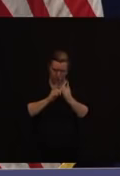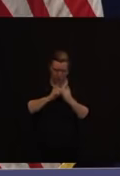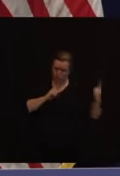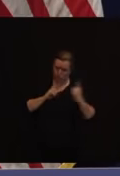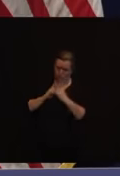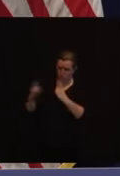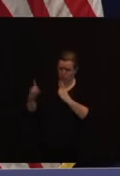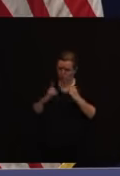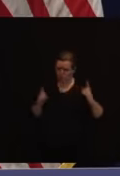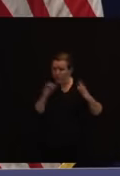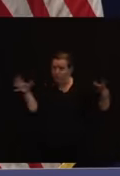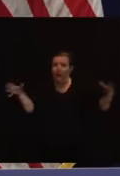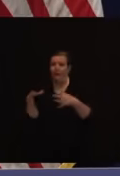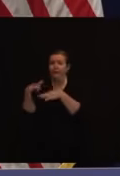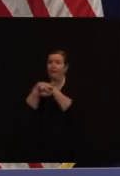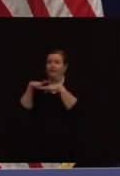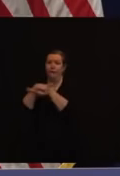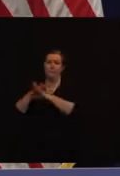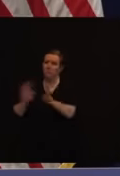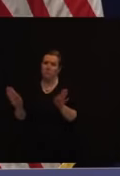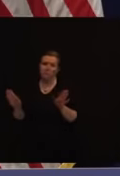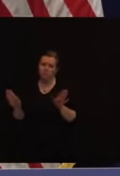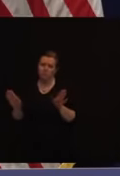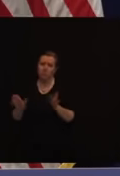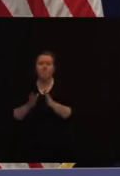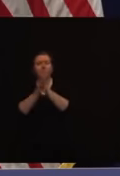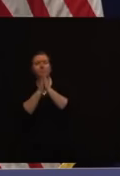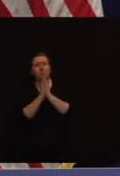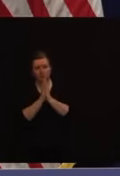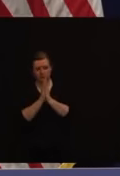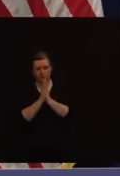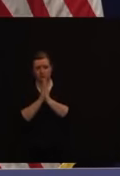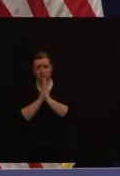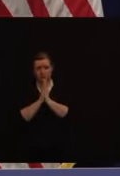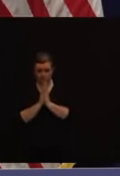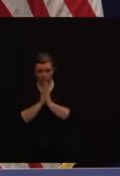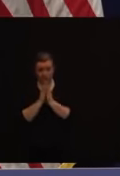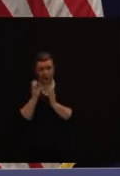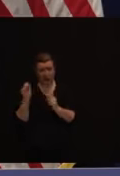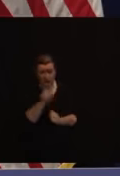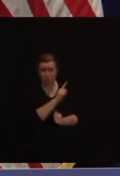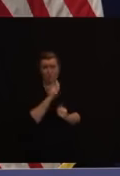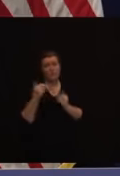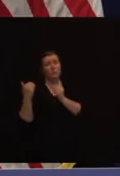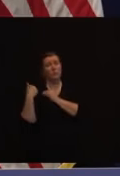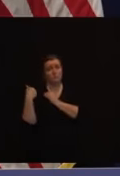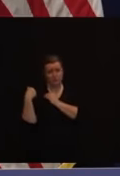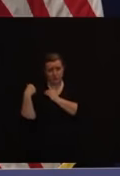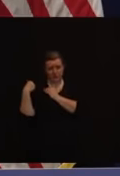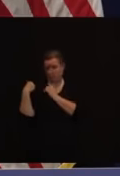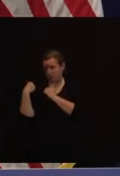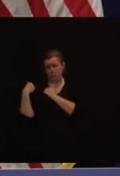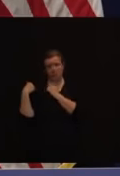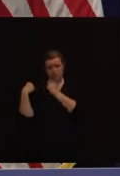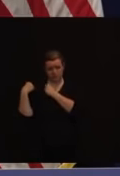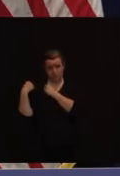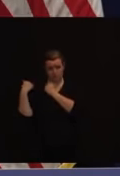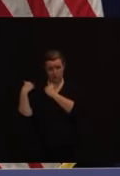want that to happen, but we just ask you, please do it responsibly. Don't congregate. Keep social